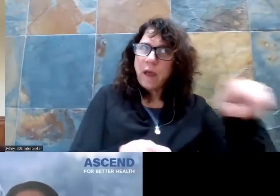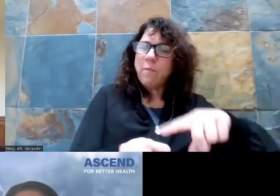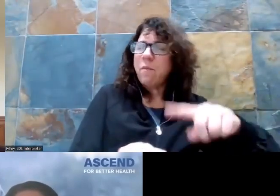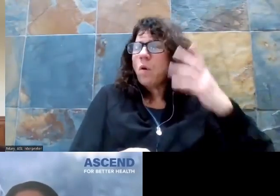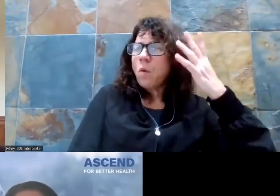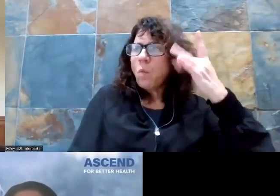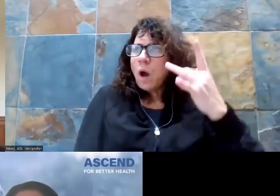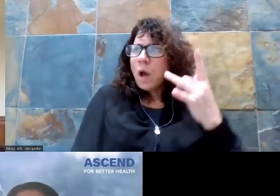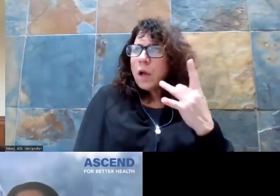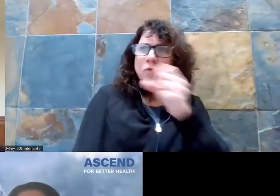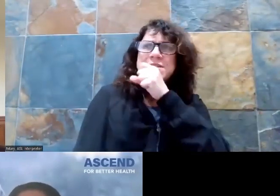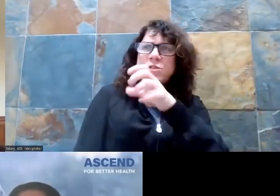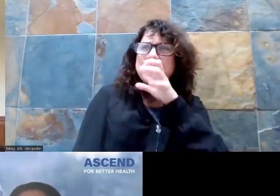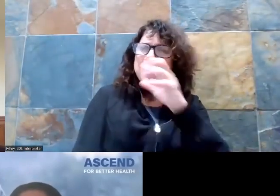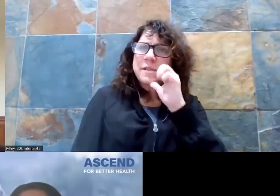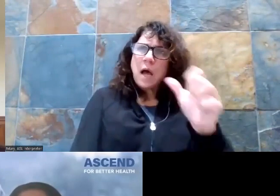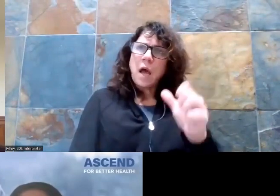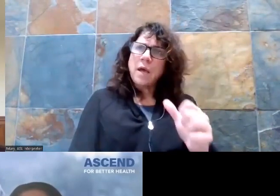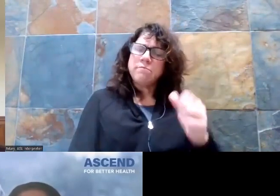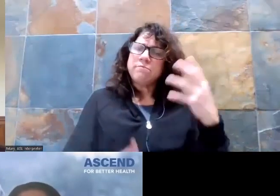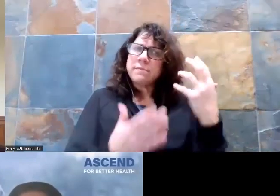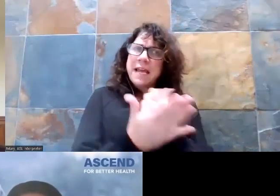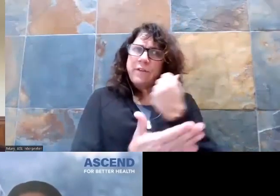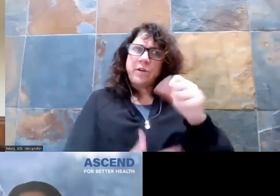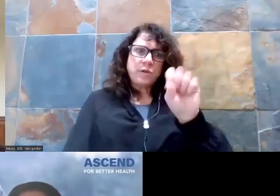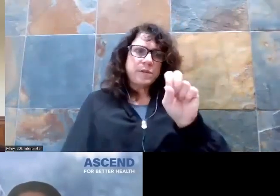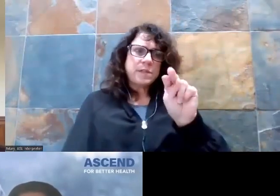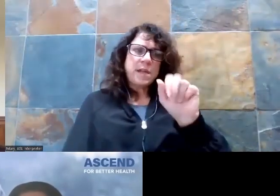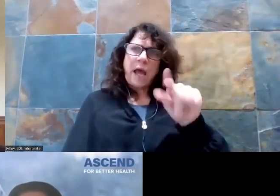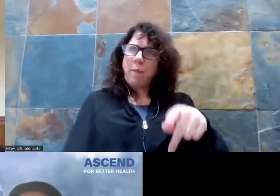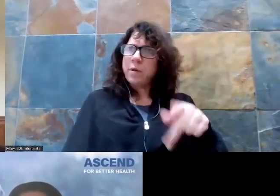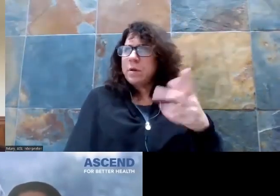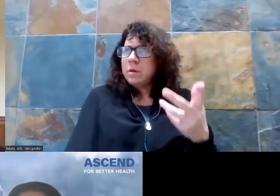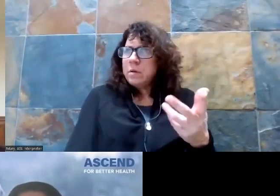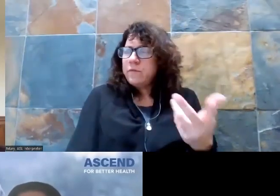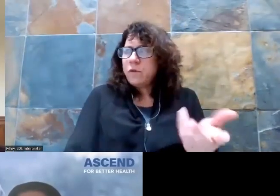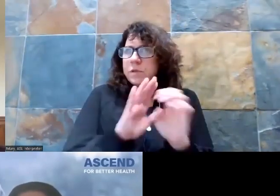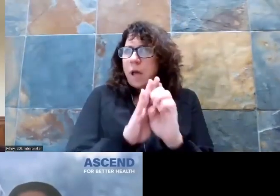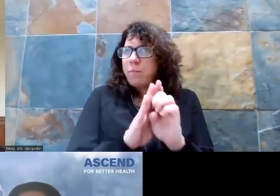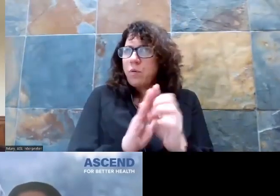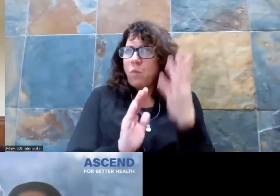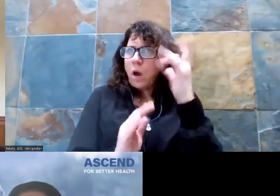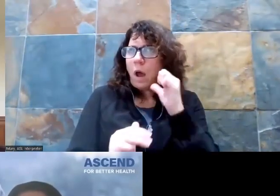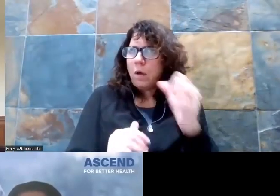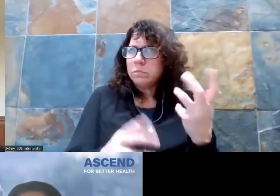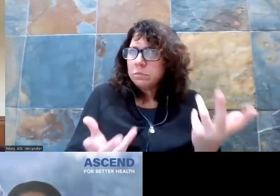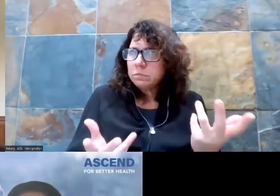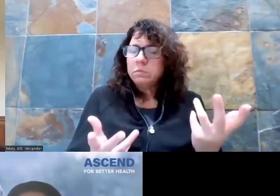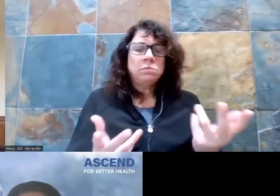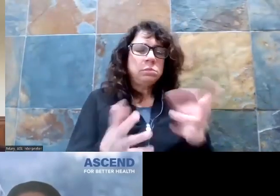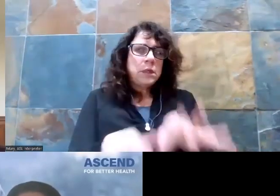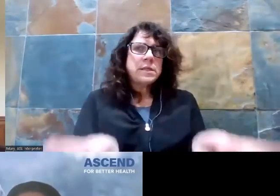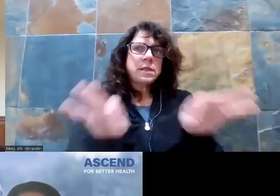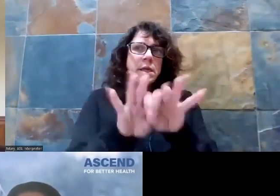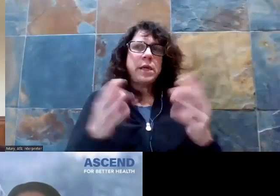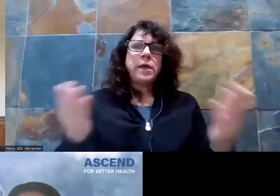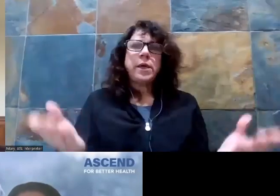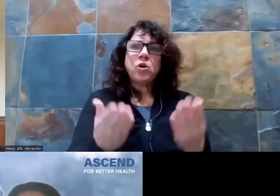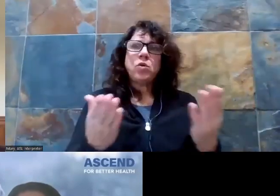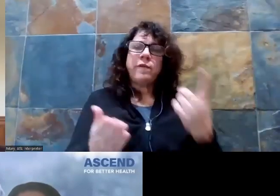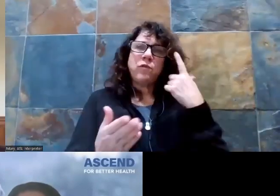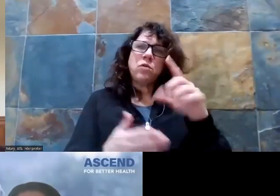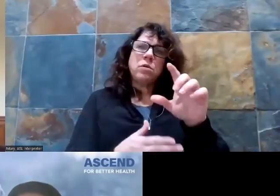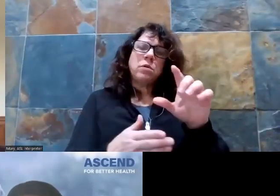don't seniors take better advantage of SNAP, for example? So I think the key here for